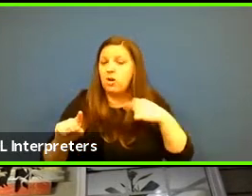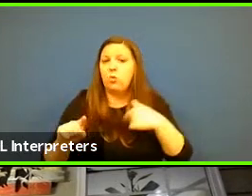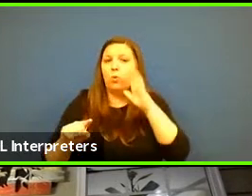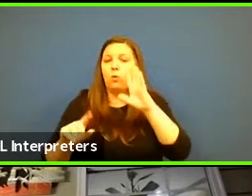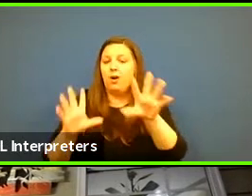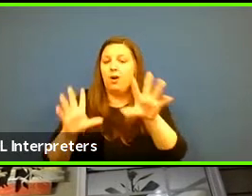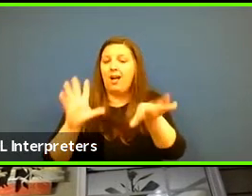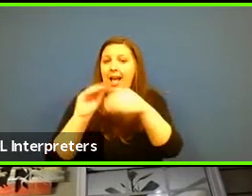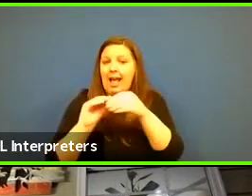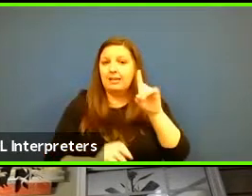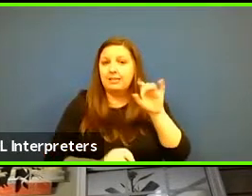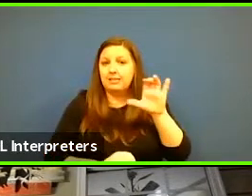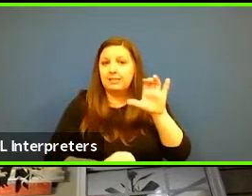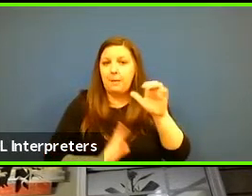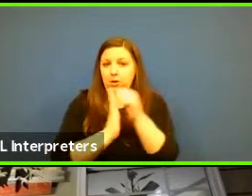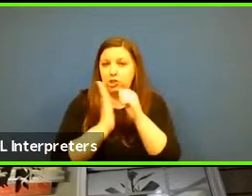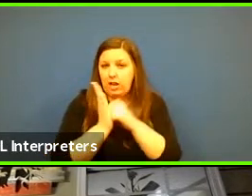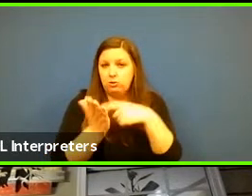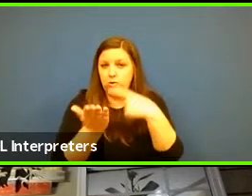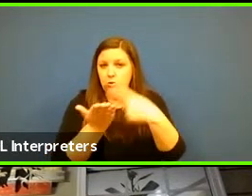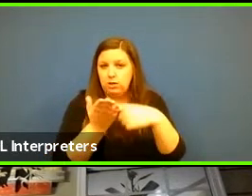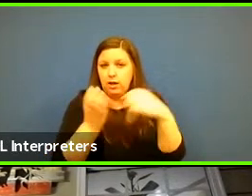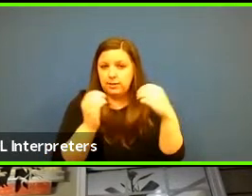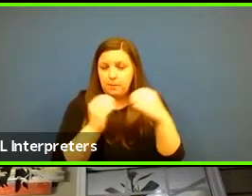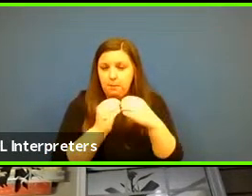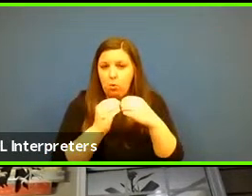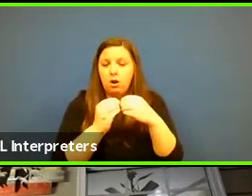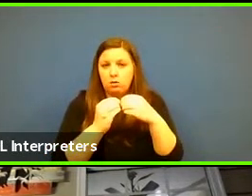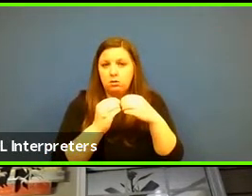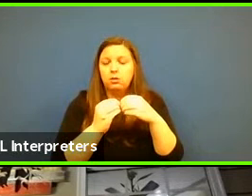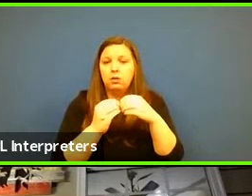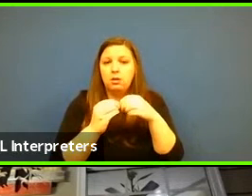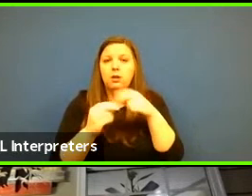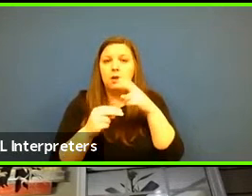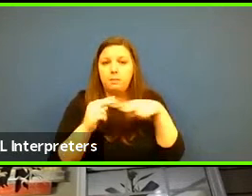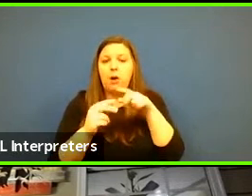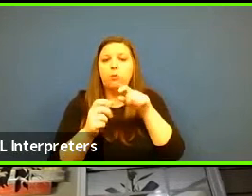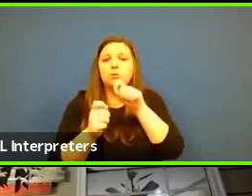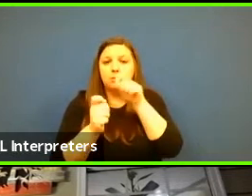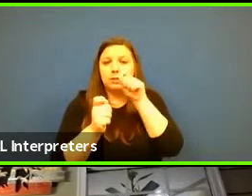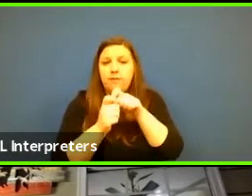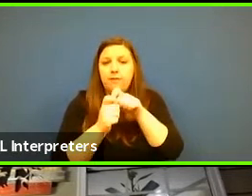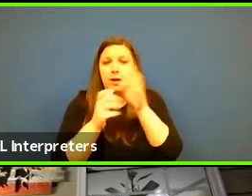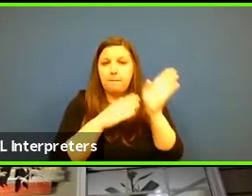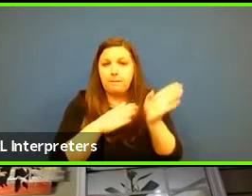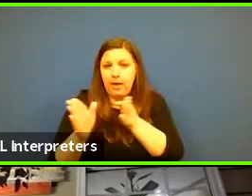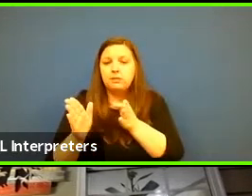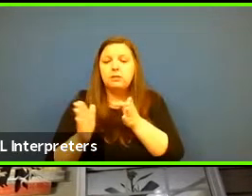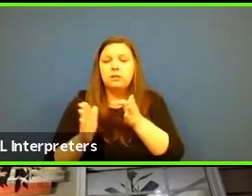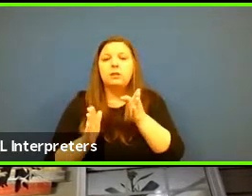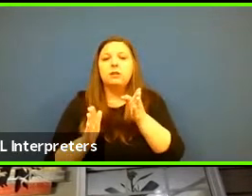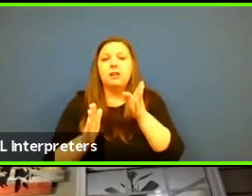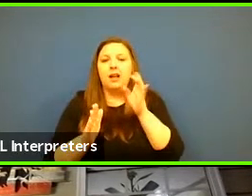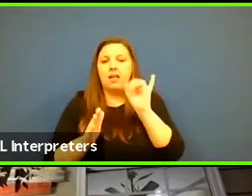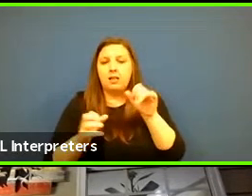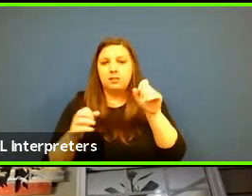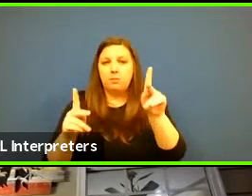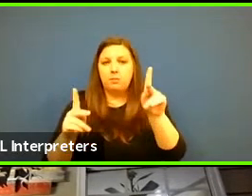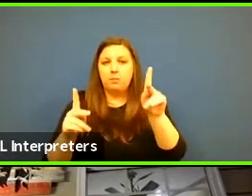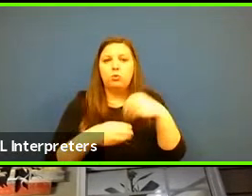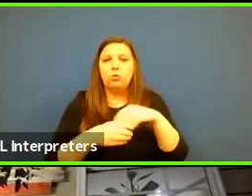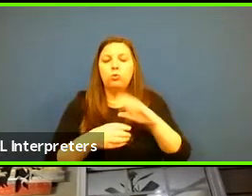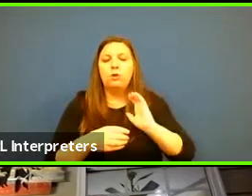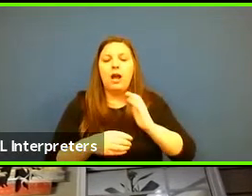more as far as specific plans. That will also be an opportunity to include our board members